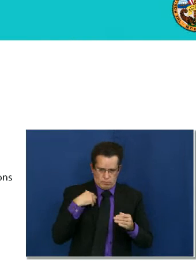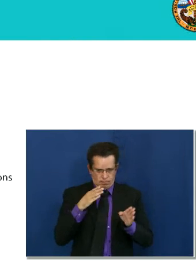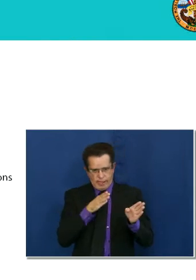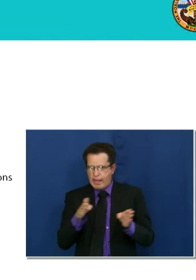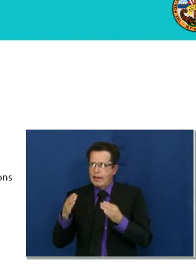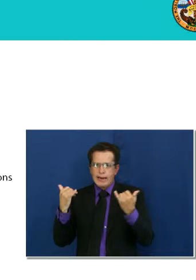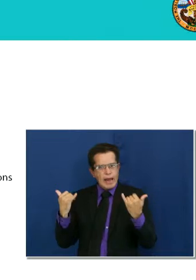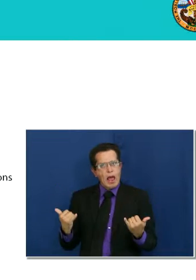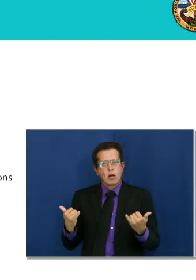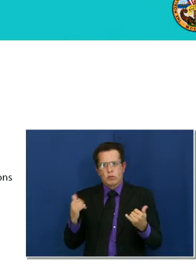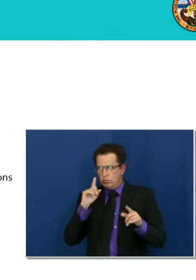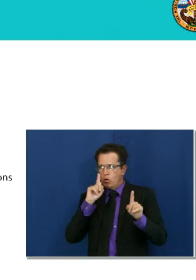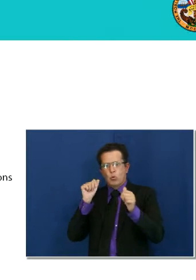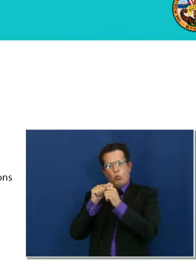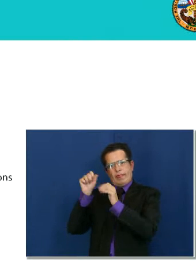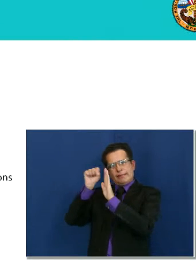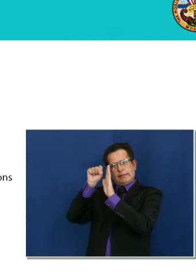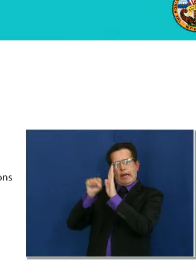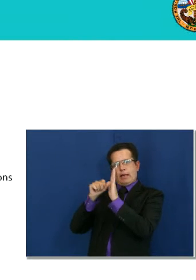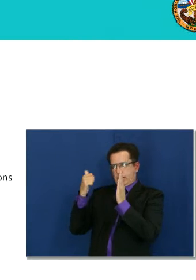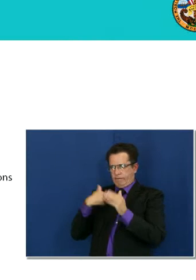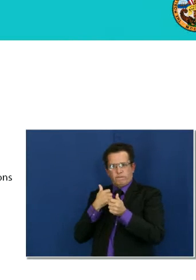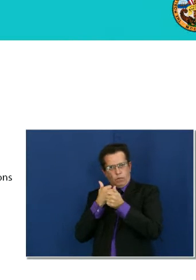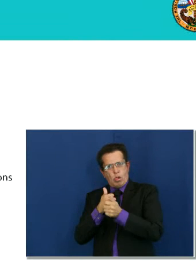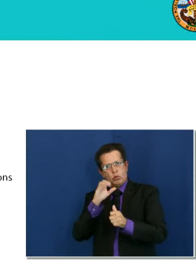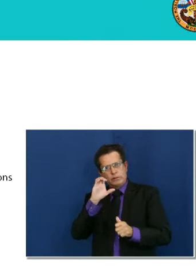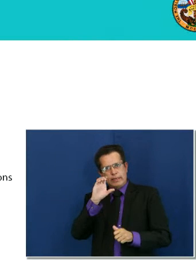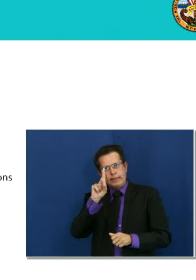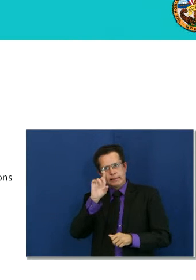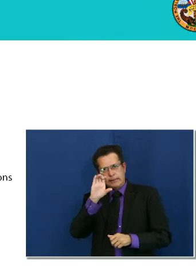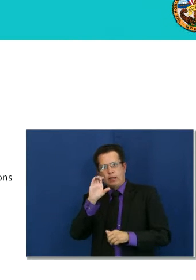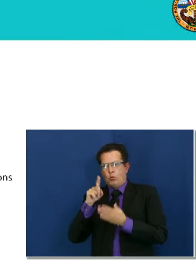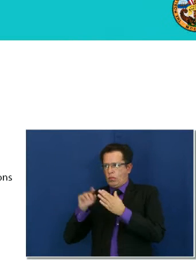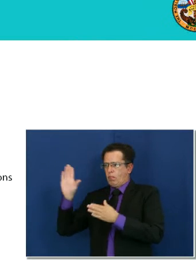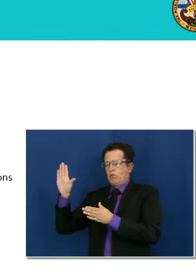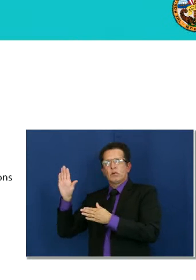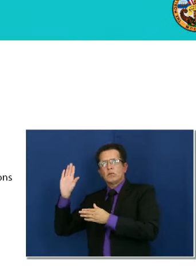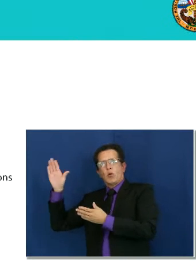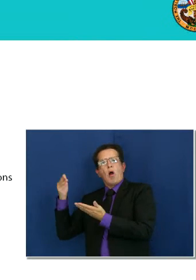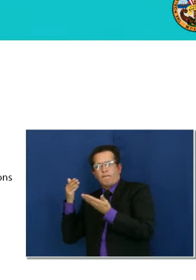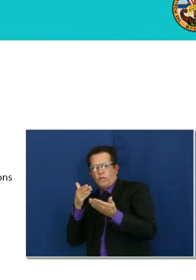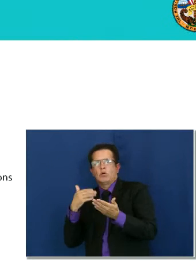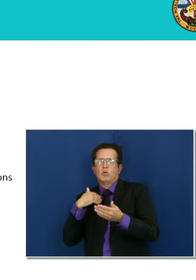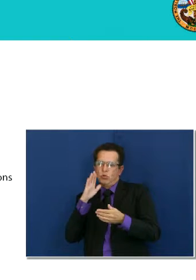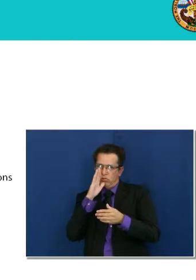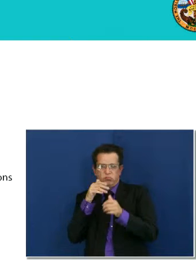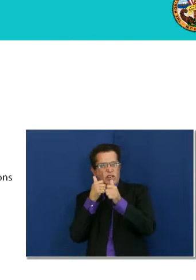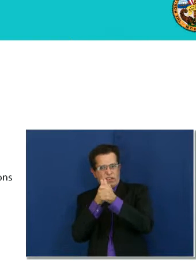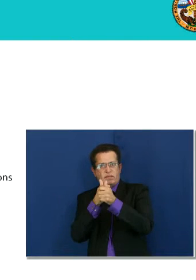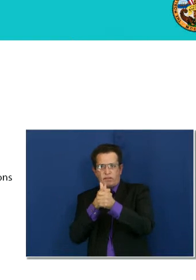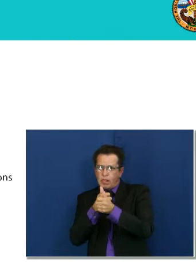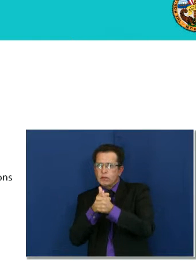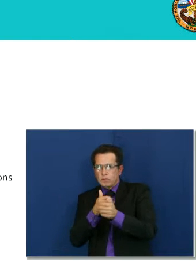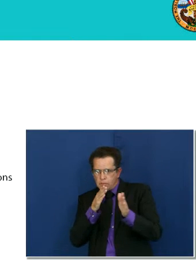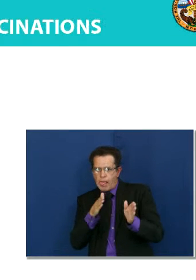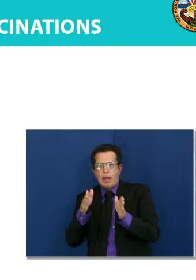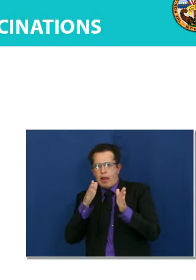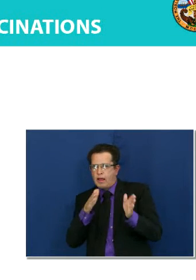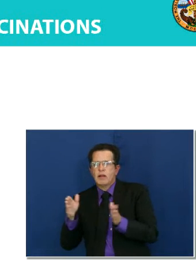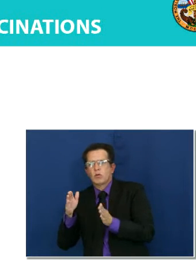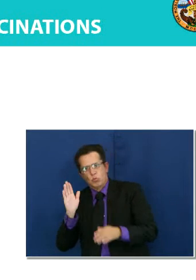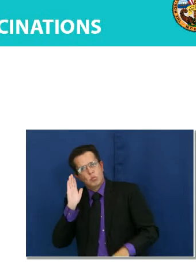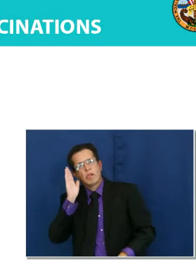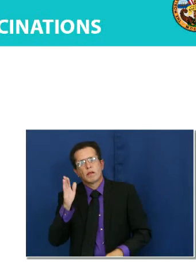again, working with the state, following CDC guidance, and all of those efforts will continue. We also have, you'll see on the next chart